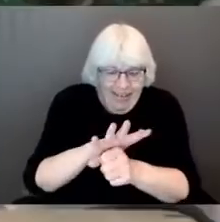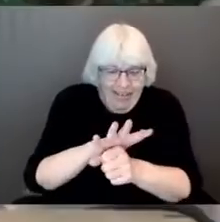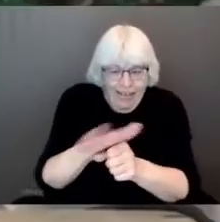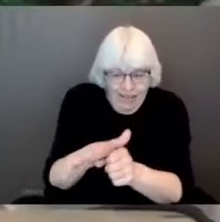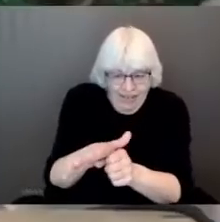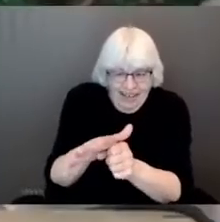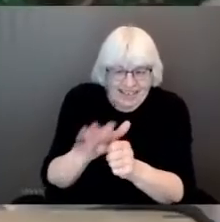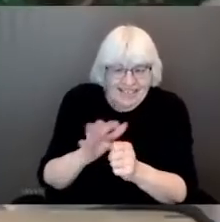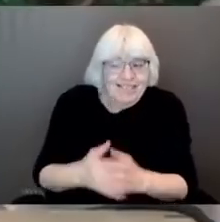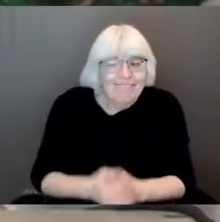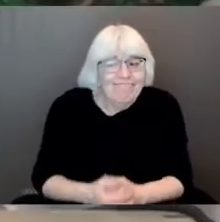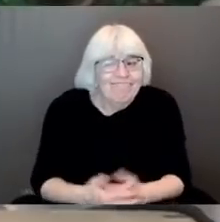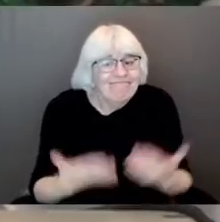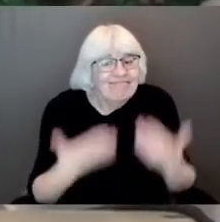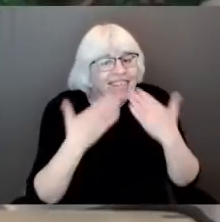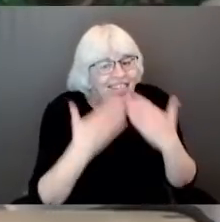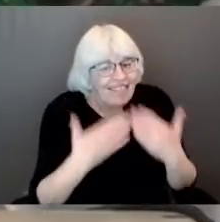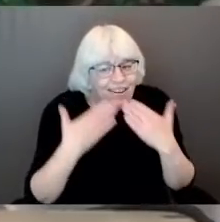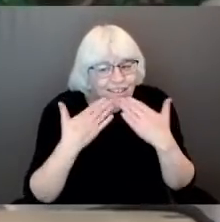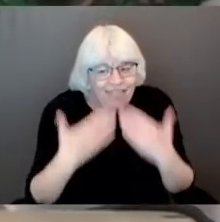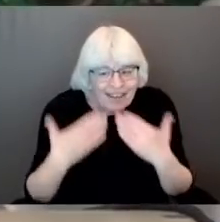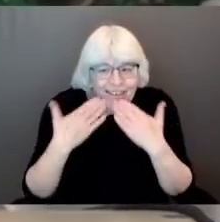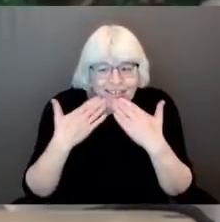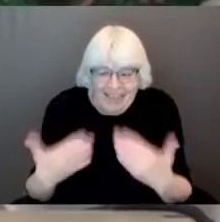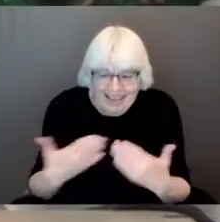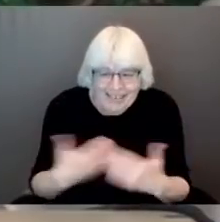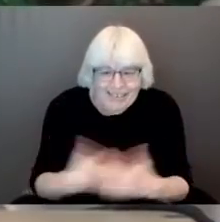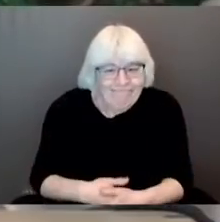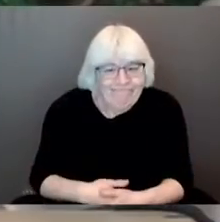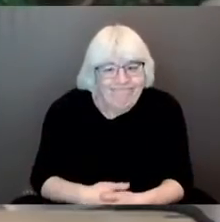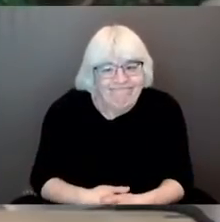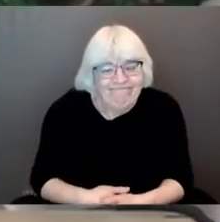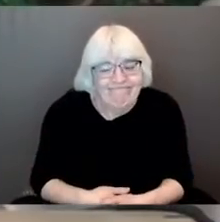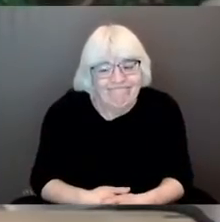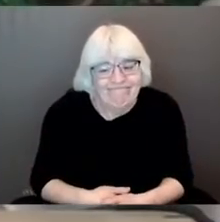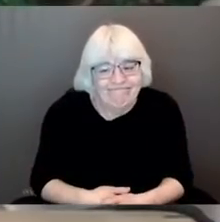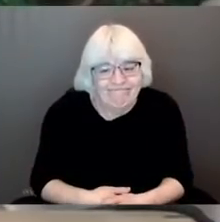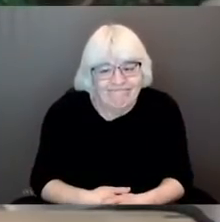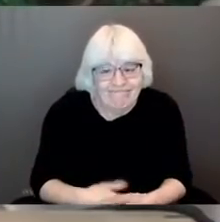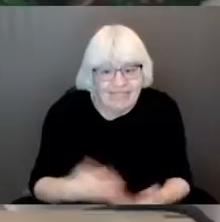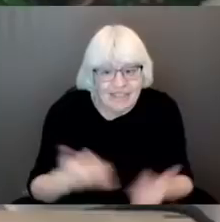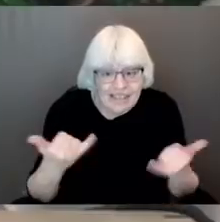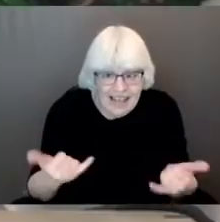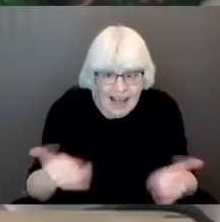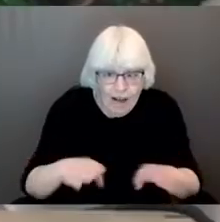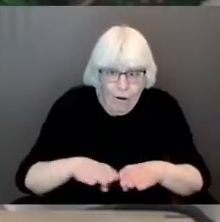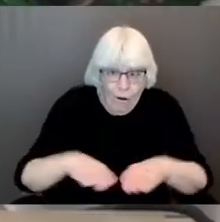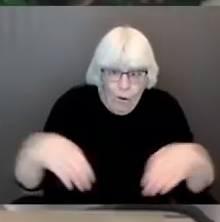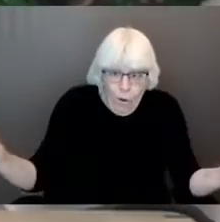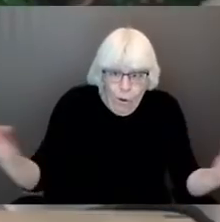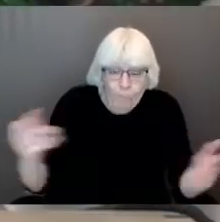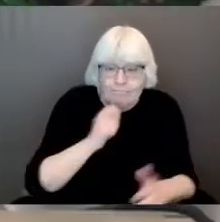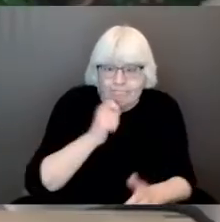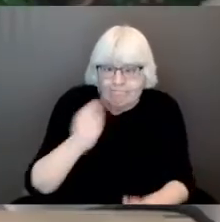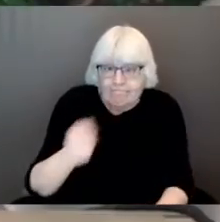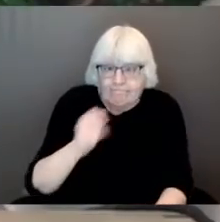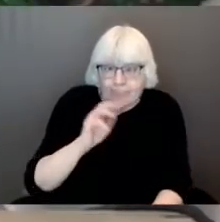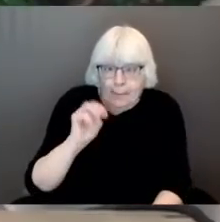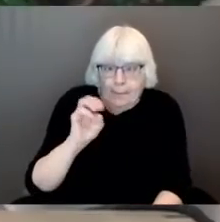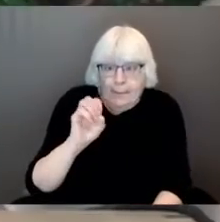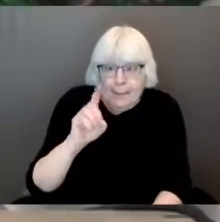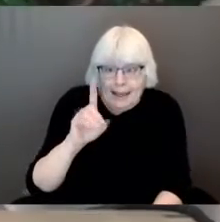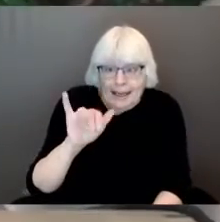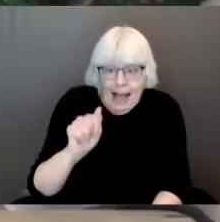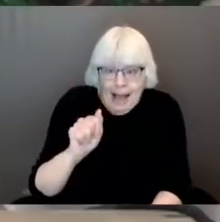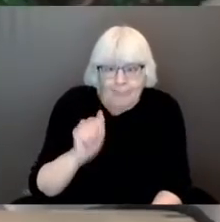very much, Dr. Morrison. We will now open up to questions from our friends in the media, maybe starting, who